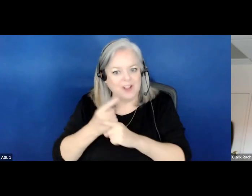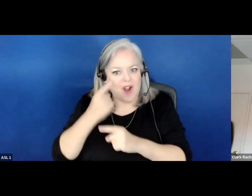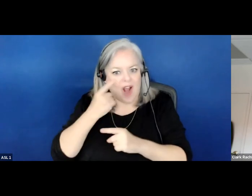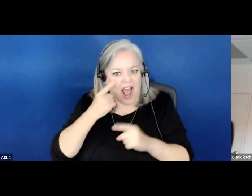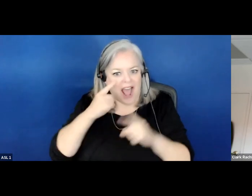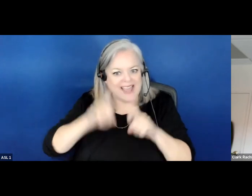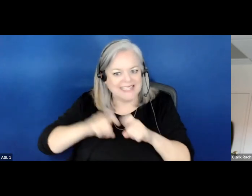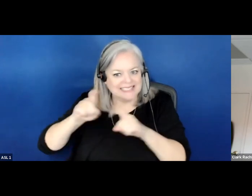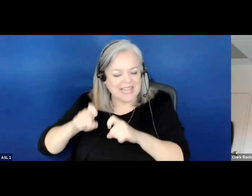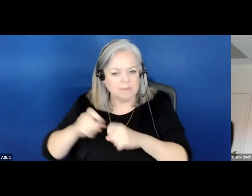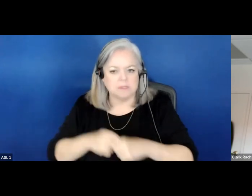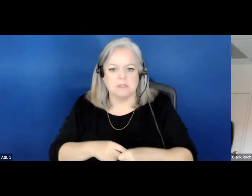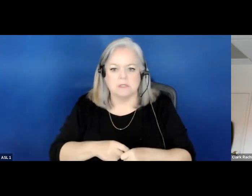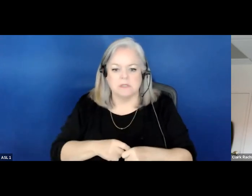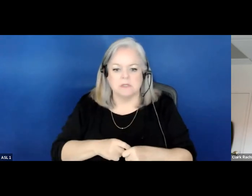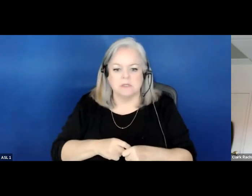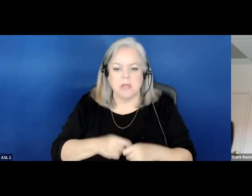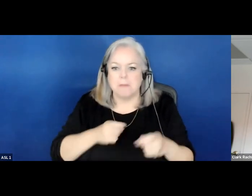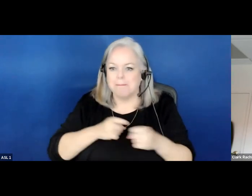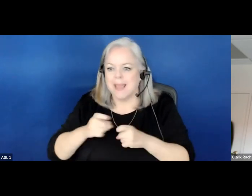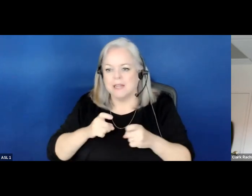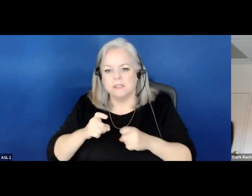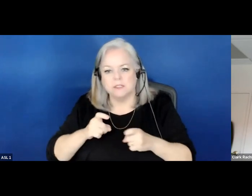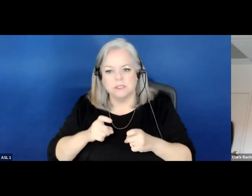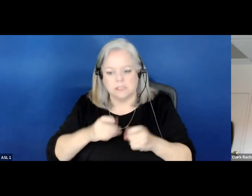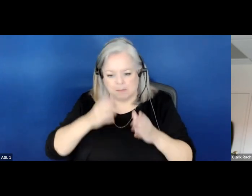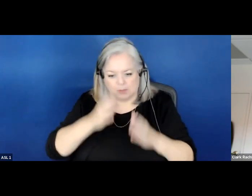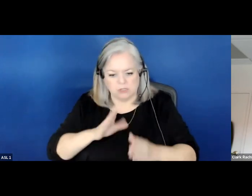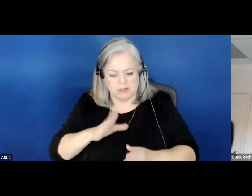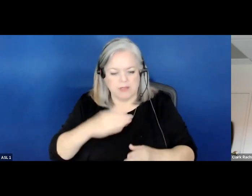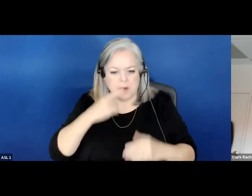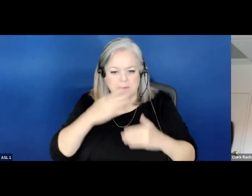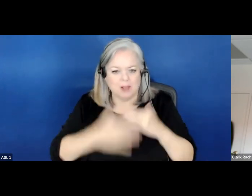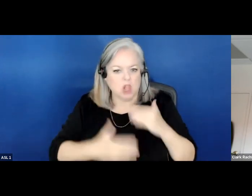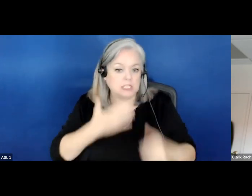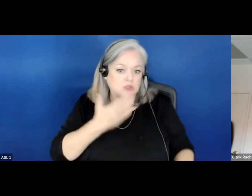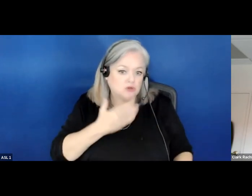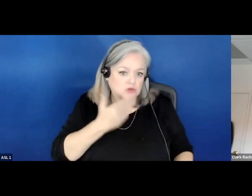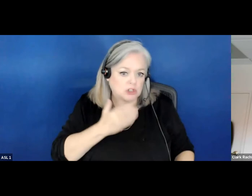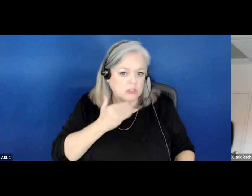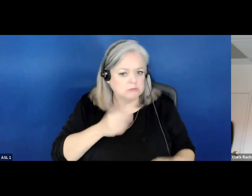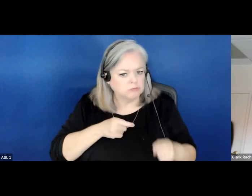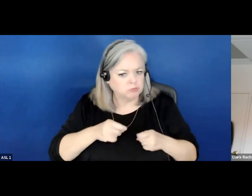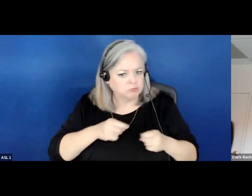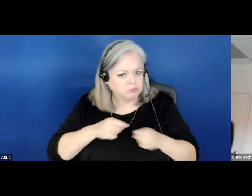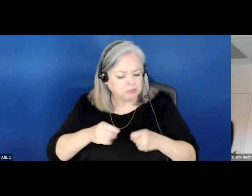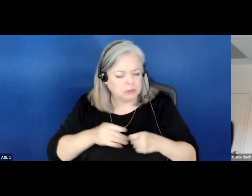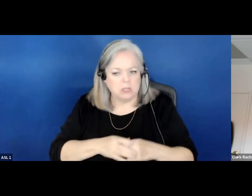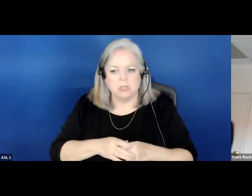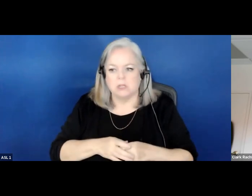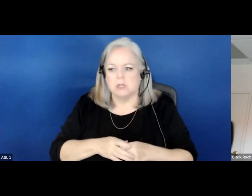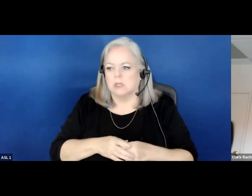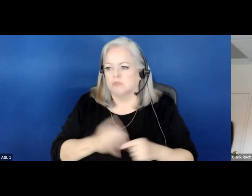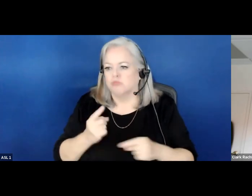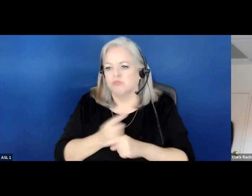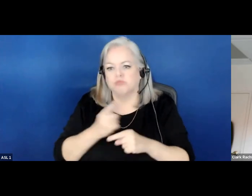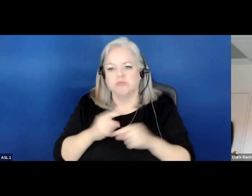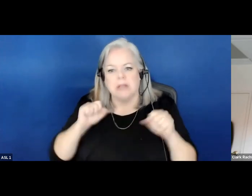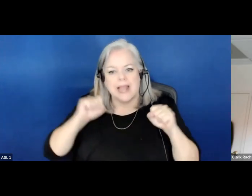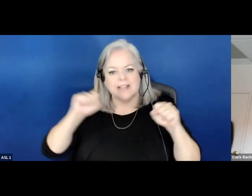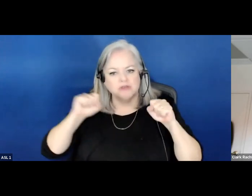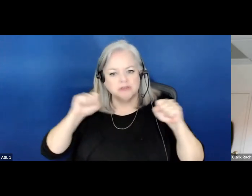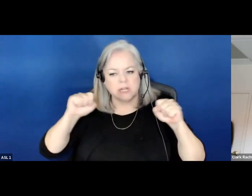managing one's blood sugar, routine exercise and fitness.